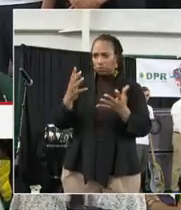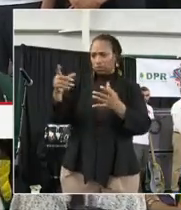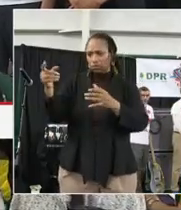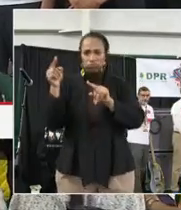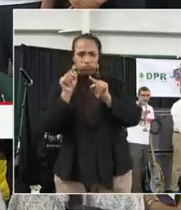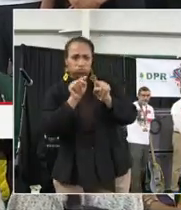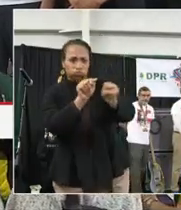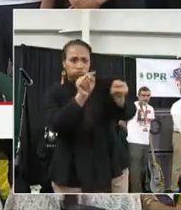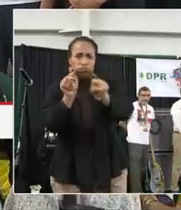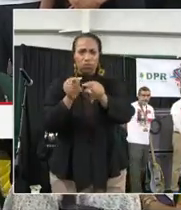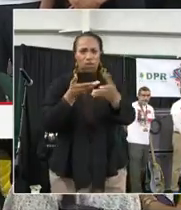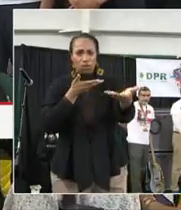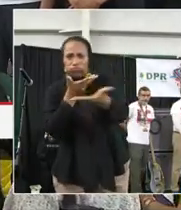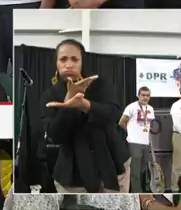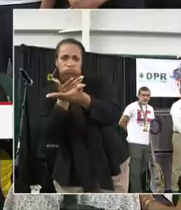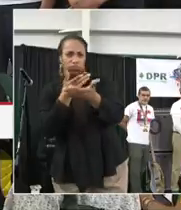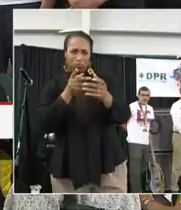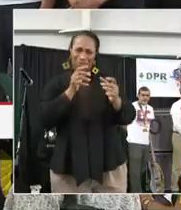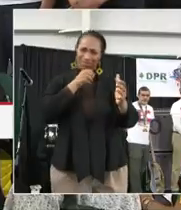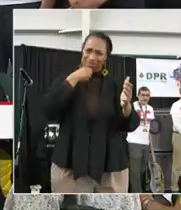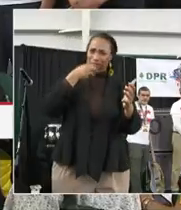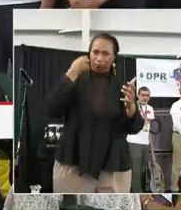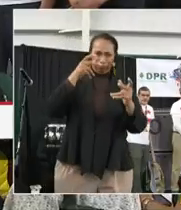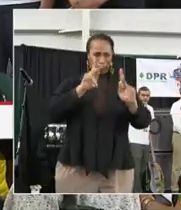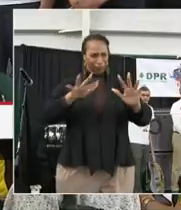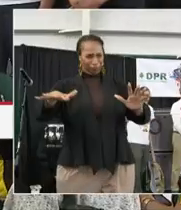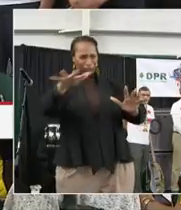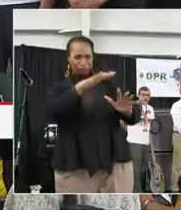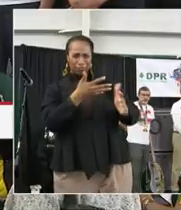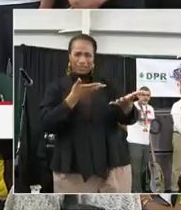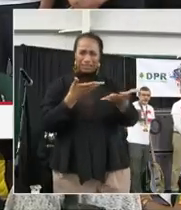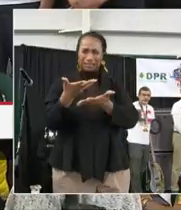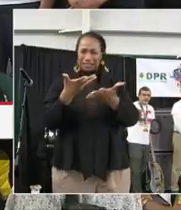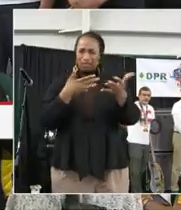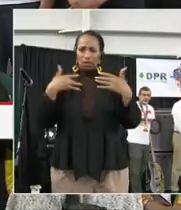Many of them have not reached that Dackle age of 60, but guess